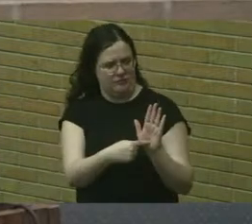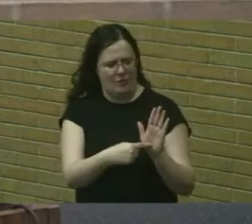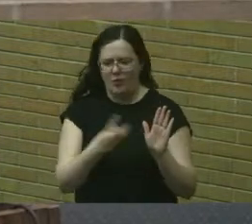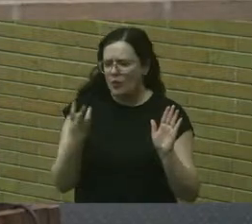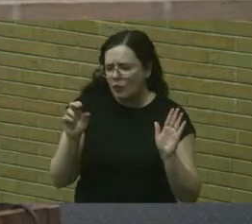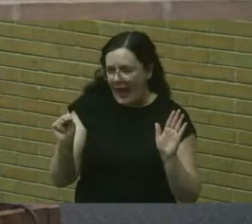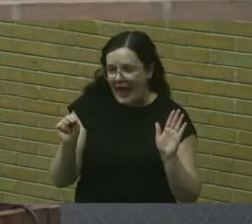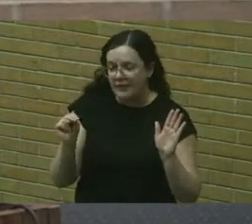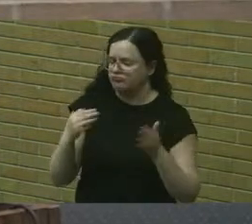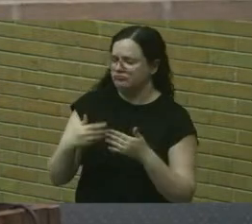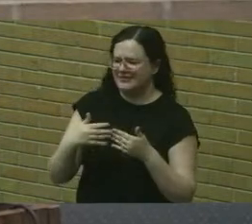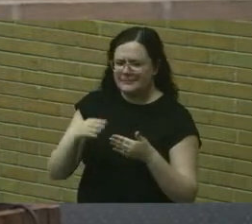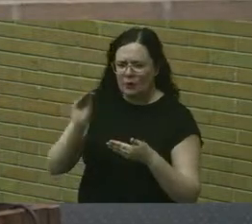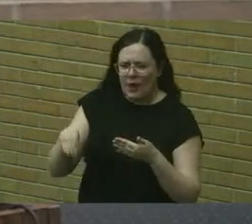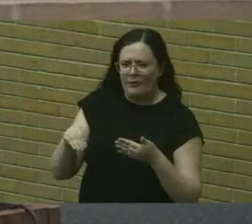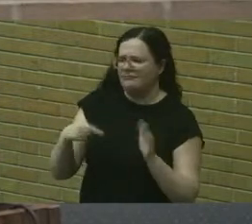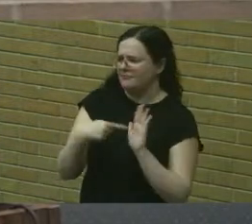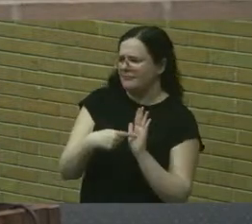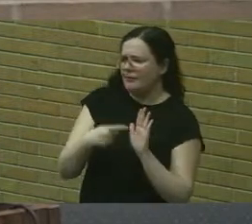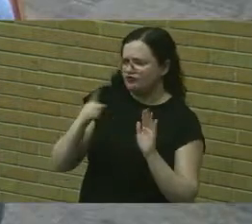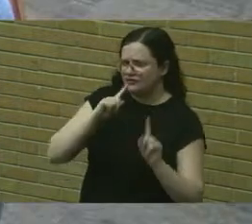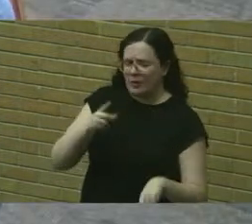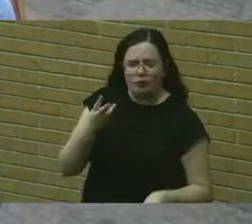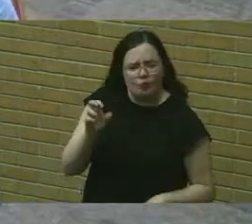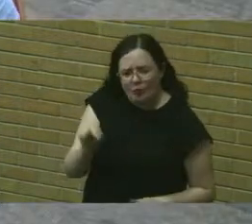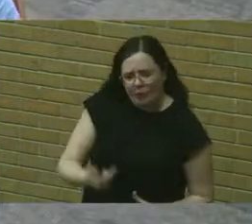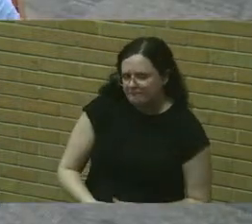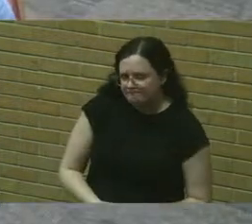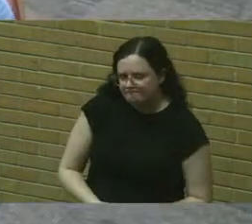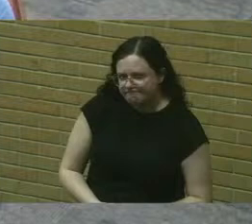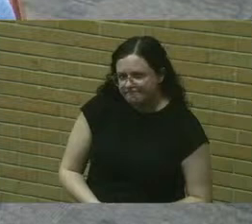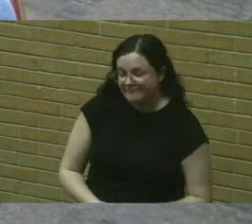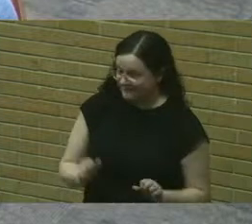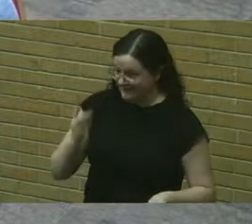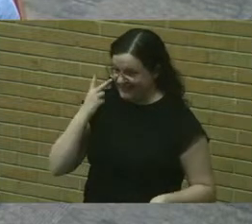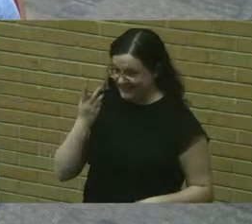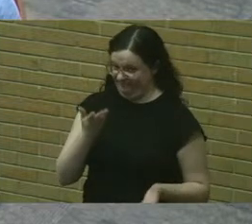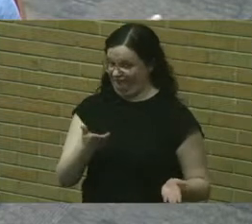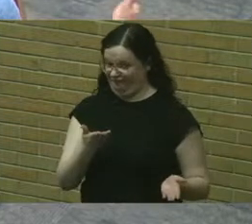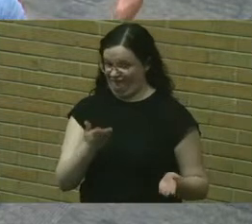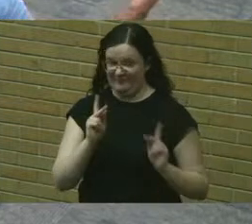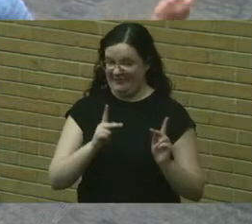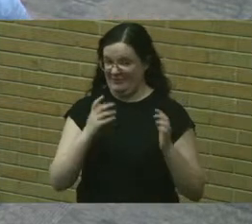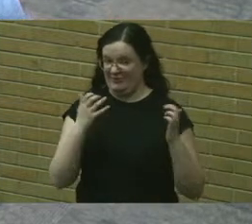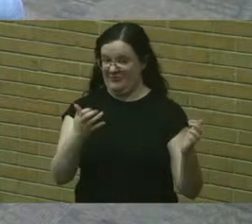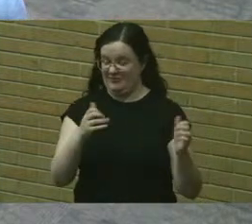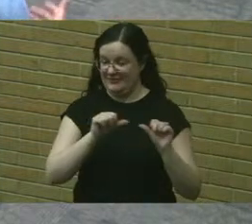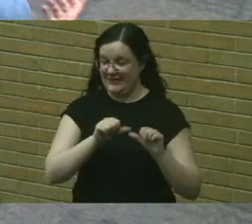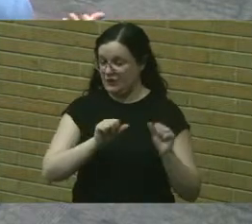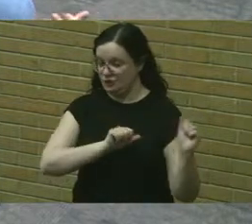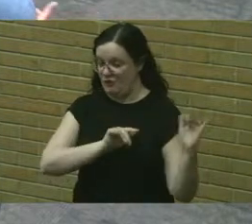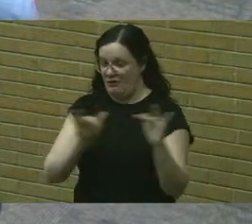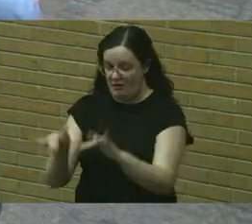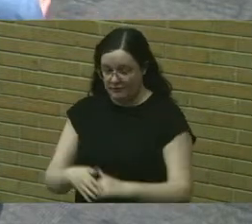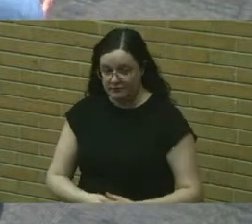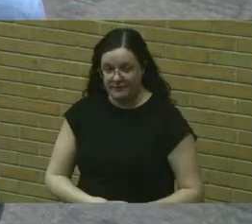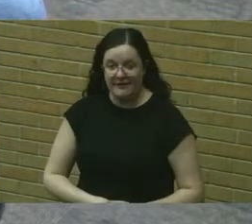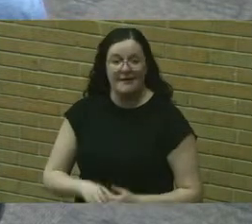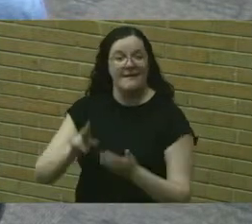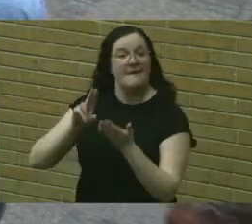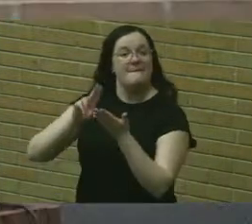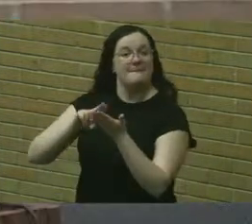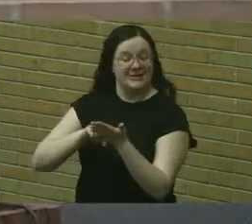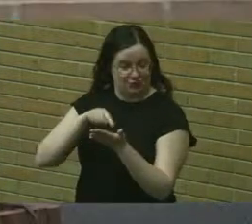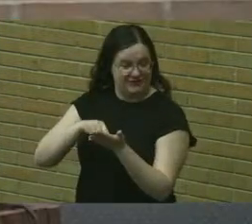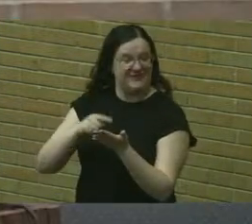to our request? And as you can see, people continue to show up. 1,500 people signed a petition.